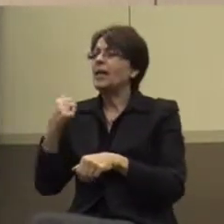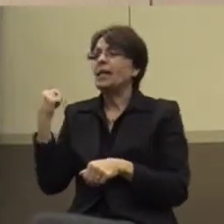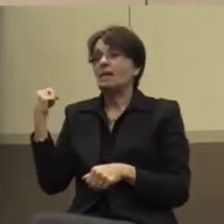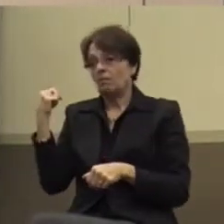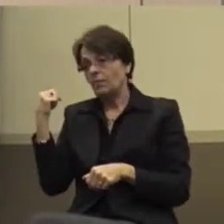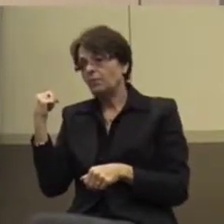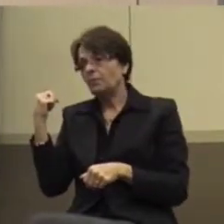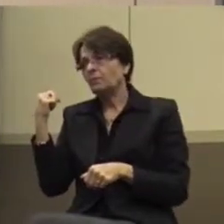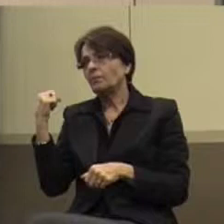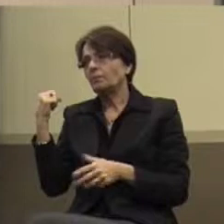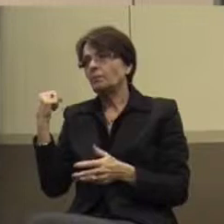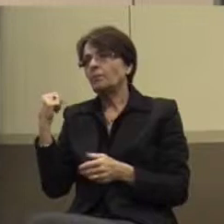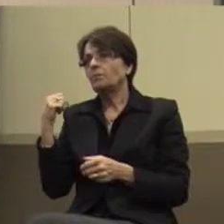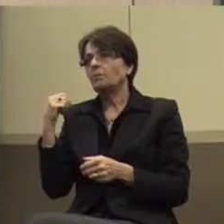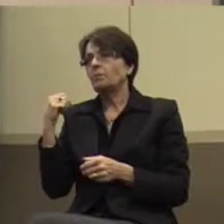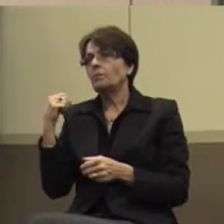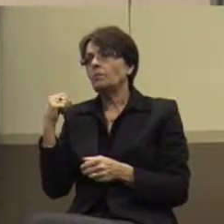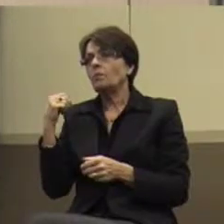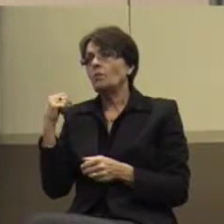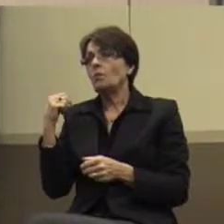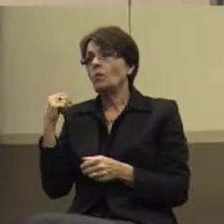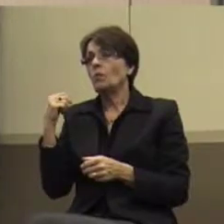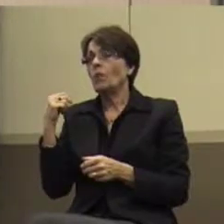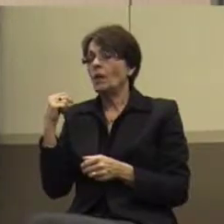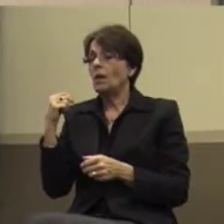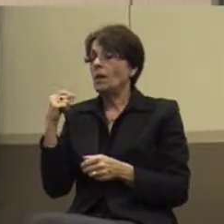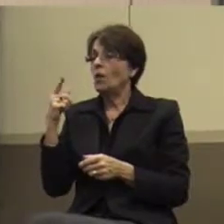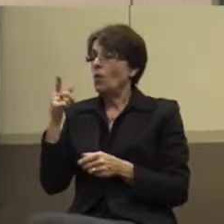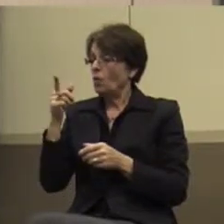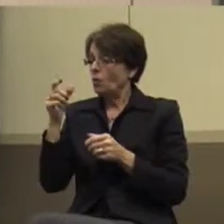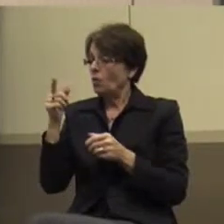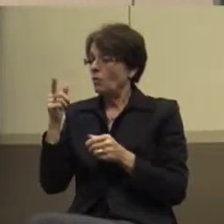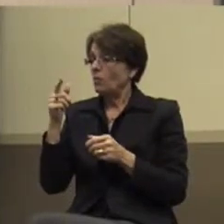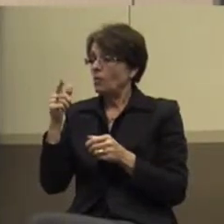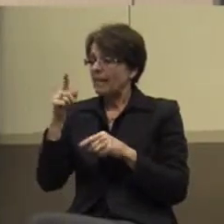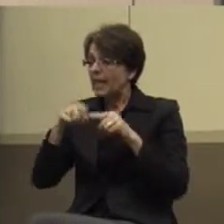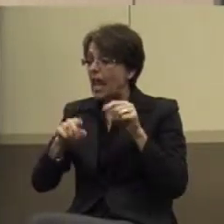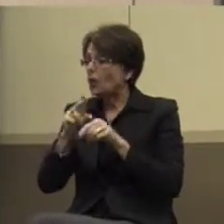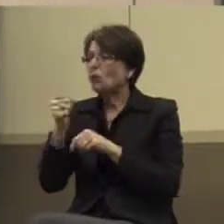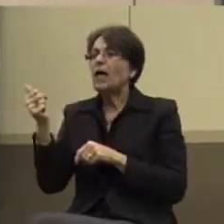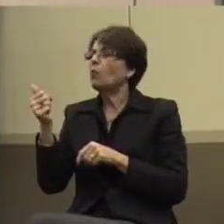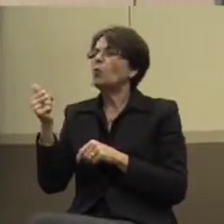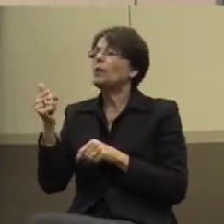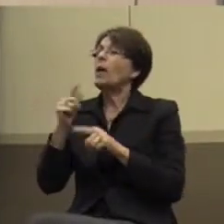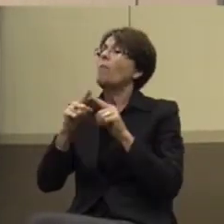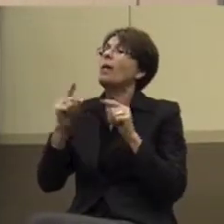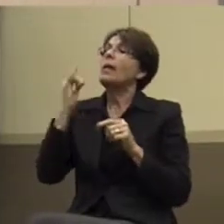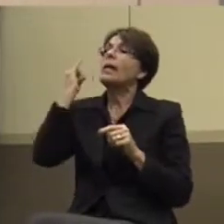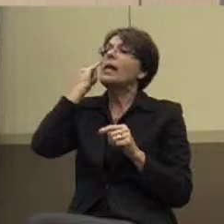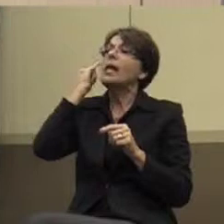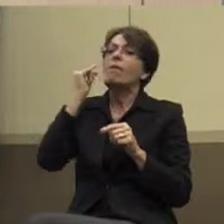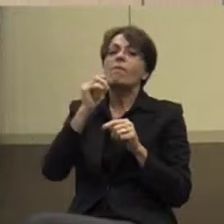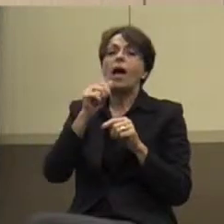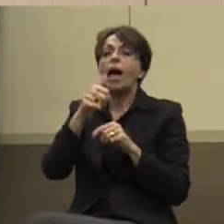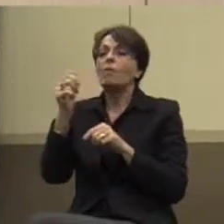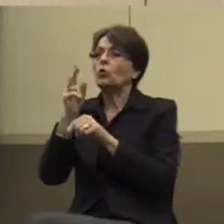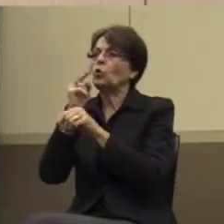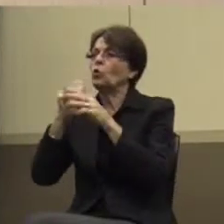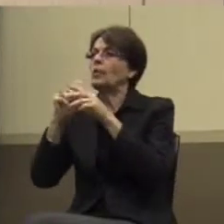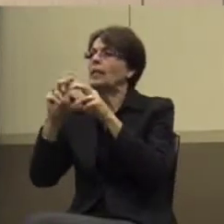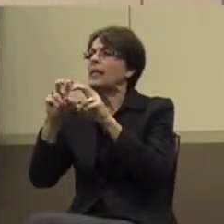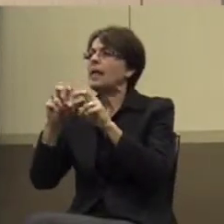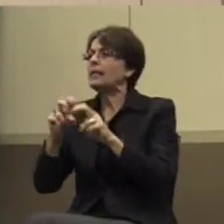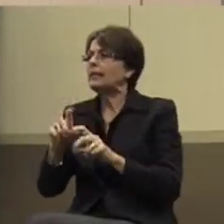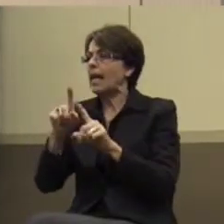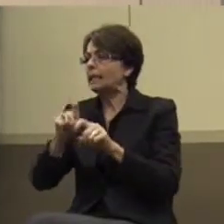say that that you can't use those others. It's just if those others are used in assessments, you need to say that, like